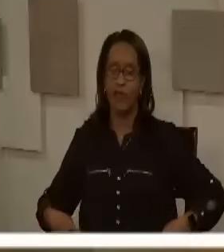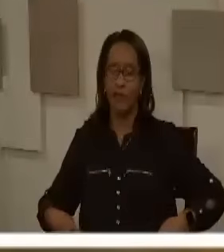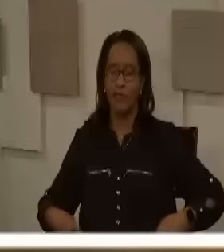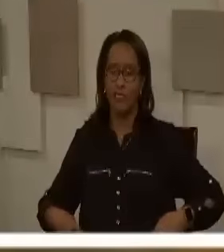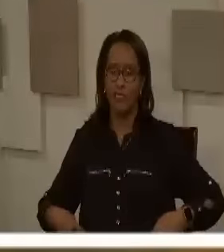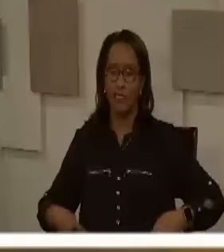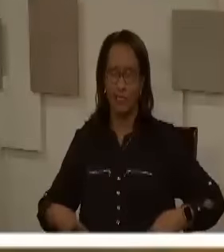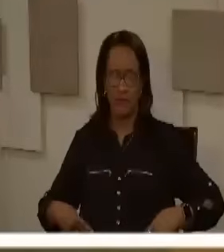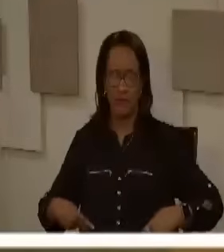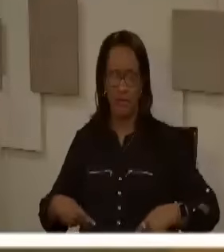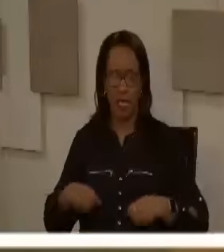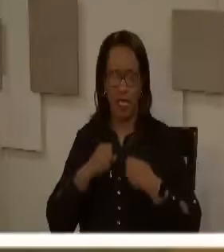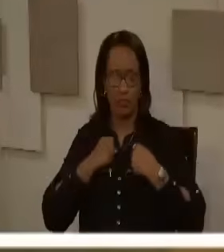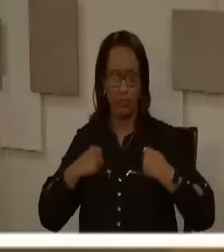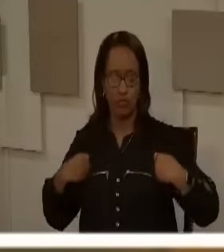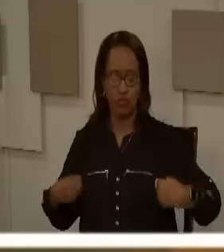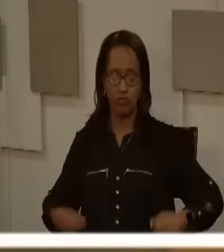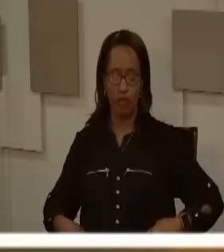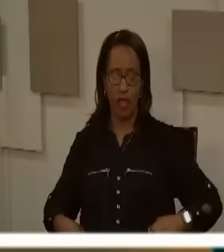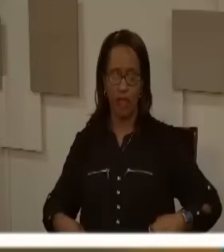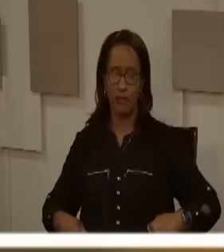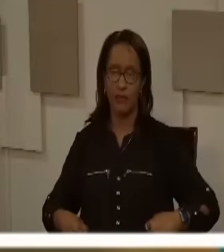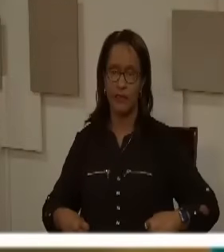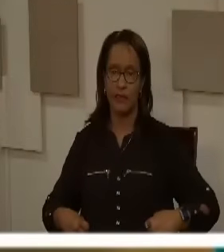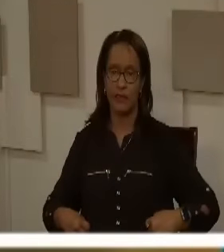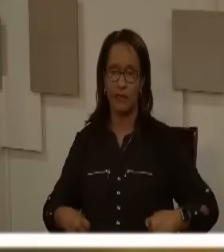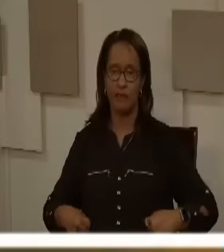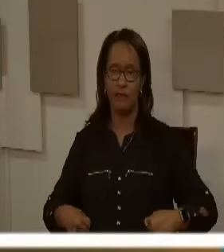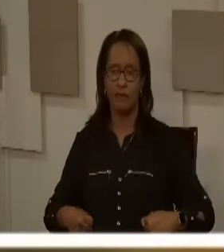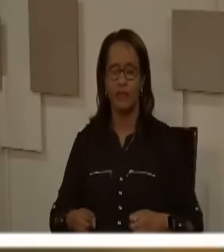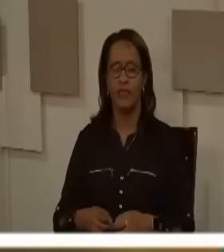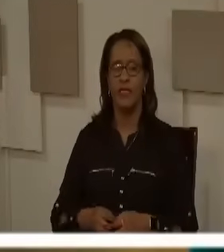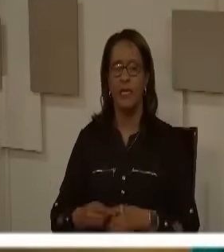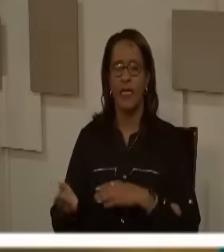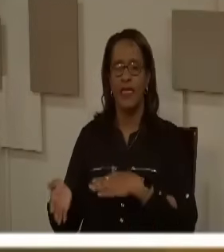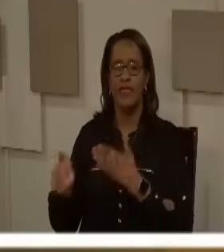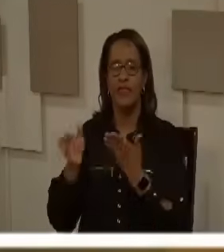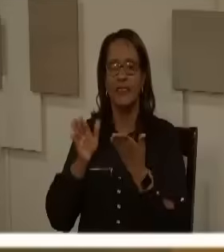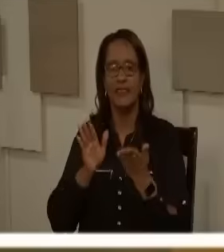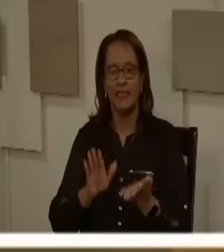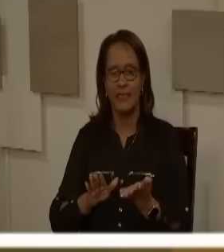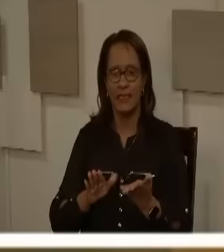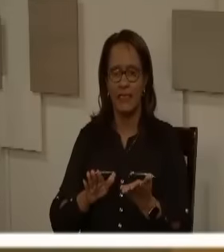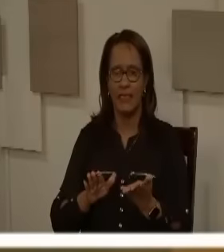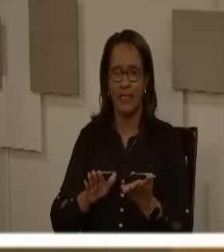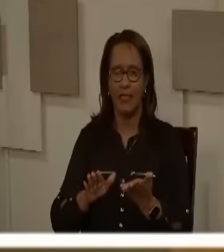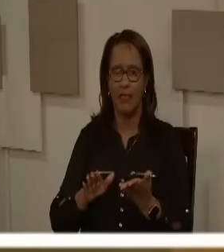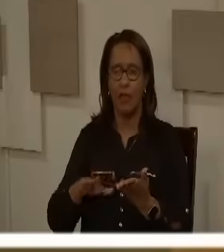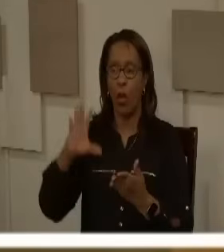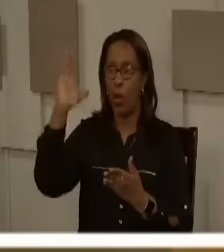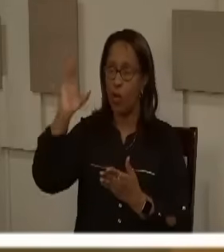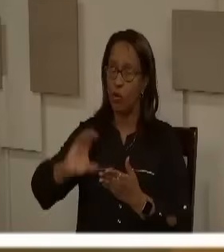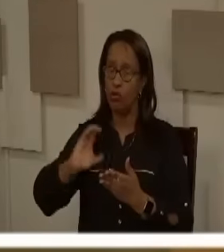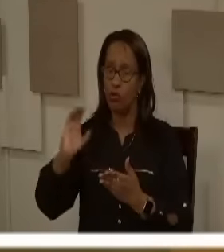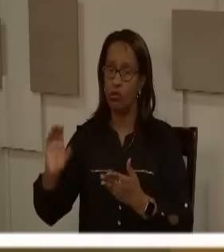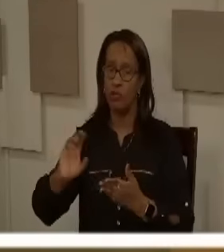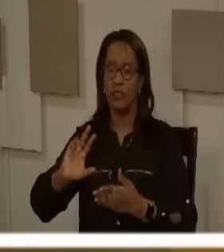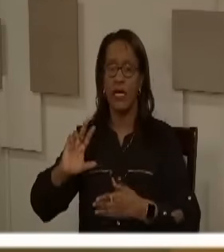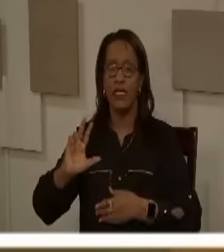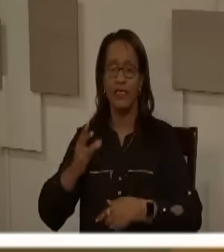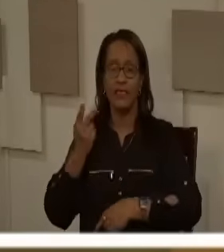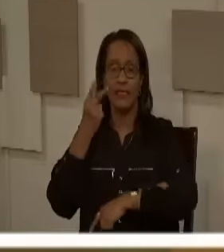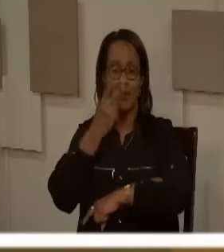one was ready to hear what Jesus said. In the other Gospels,